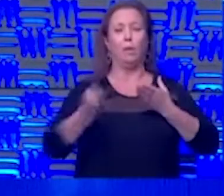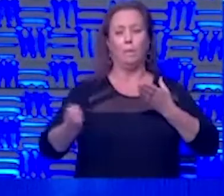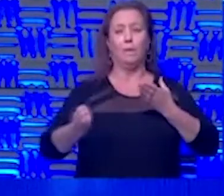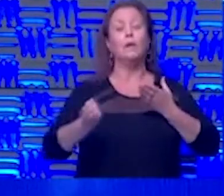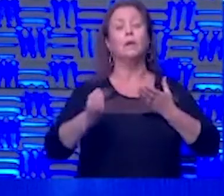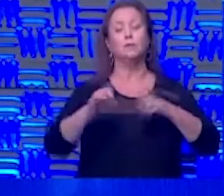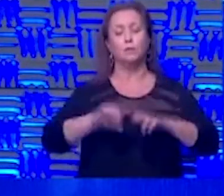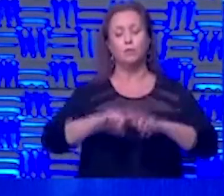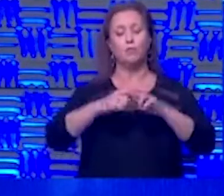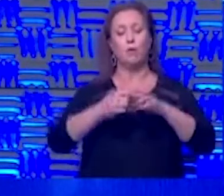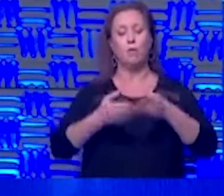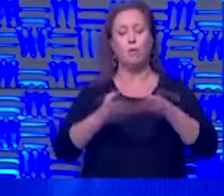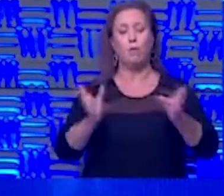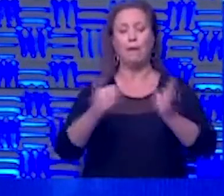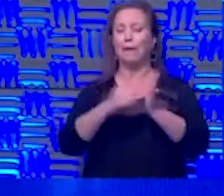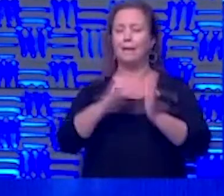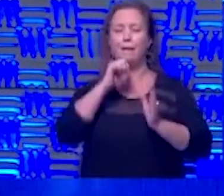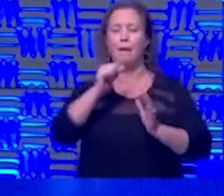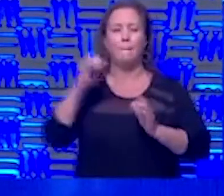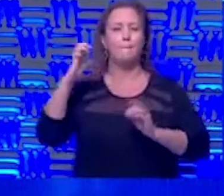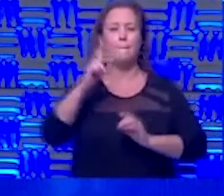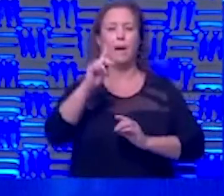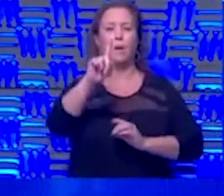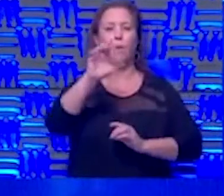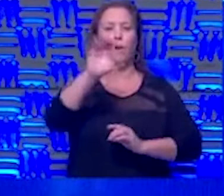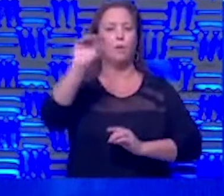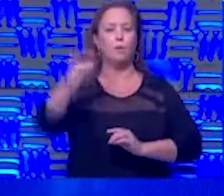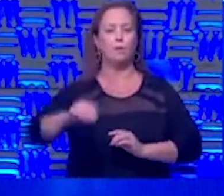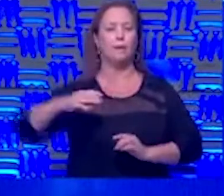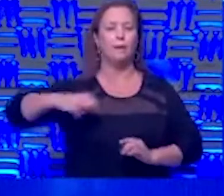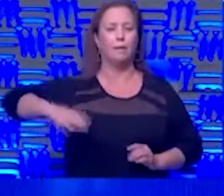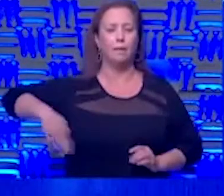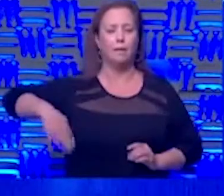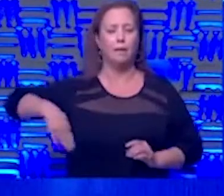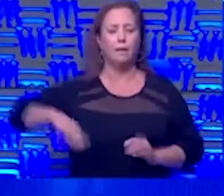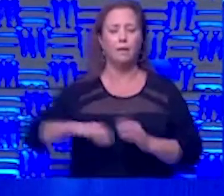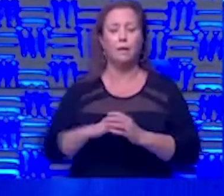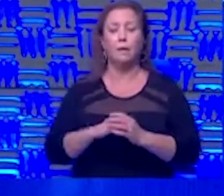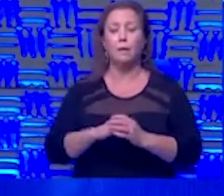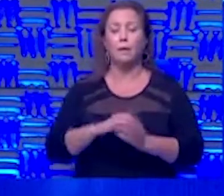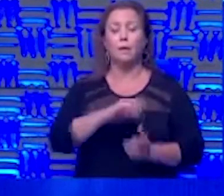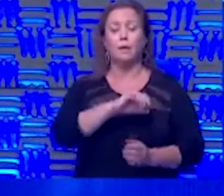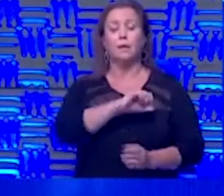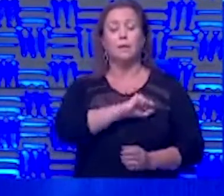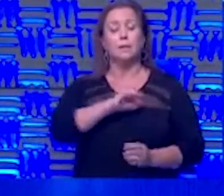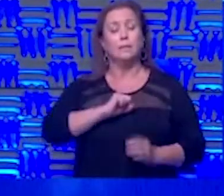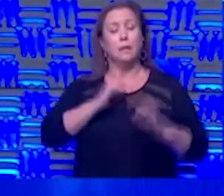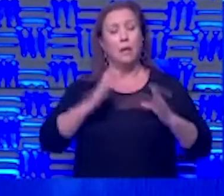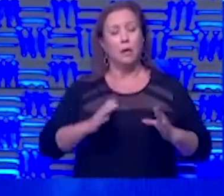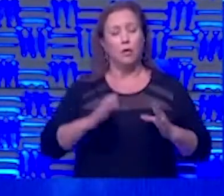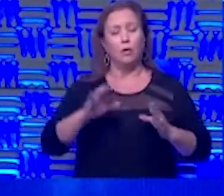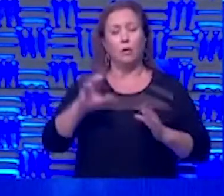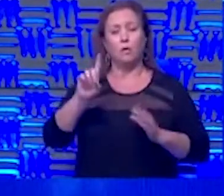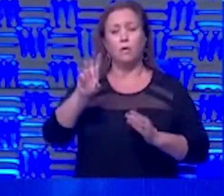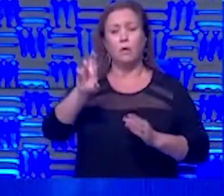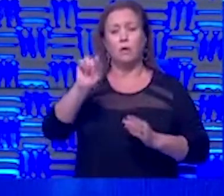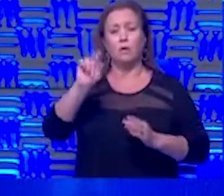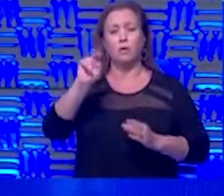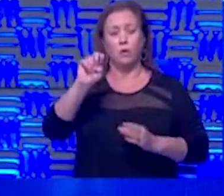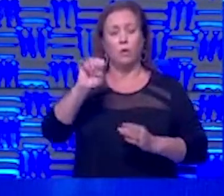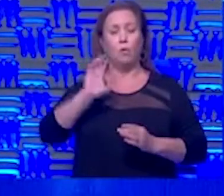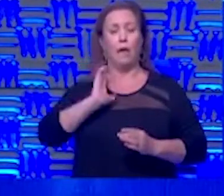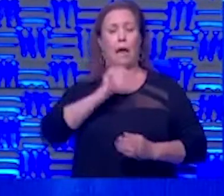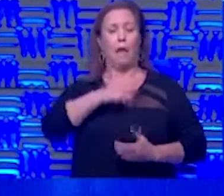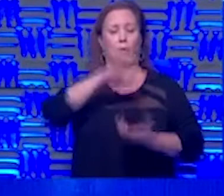things are starting to come back, not all the way back yet. Senator, one thing, and Dr. Stone, it'd be interesting to hear from you. So my family is a blended family.